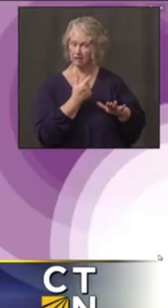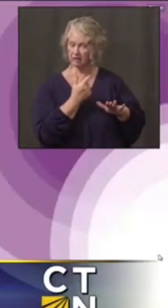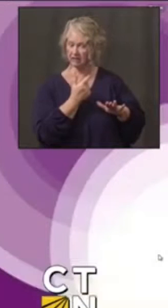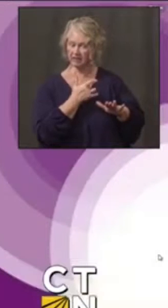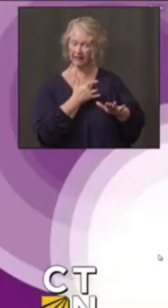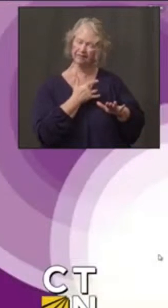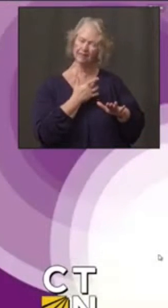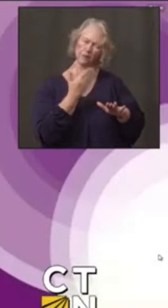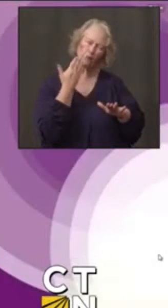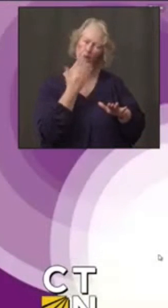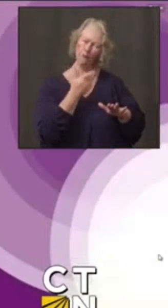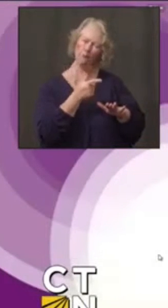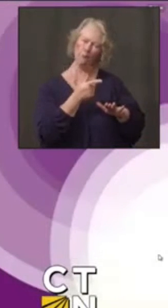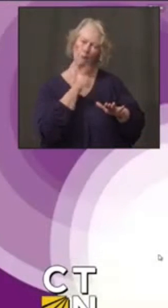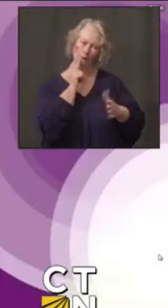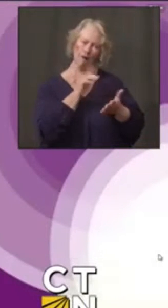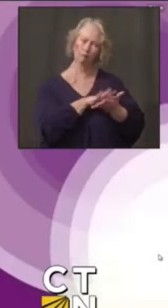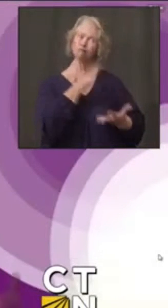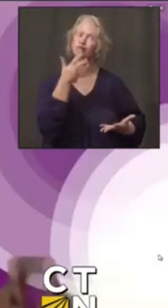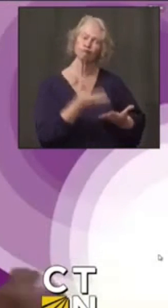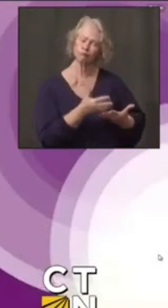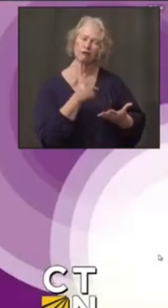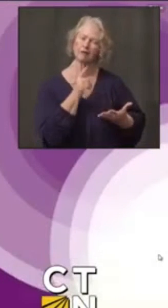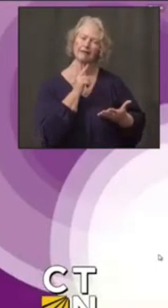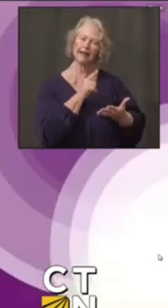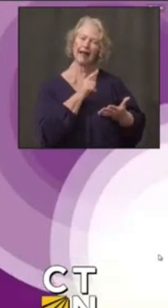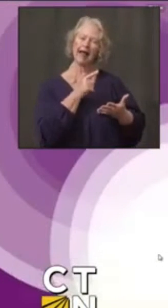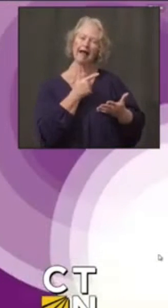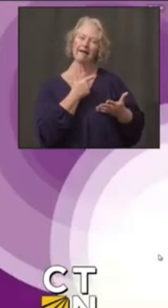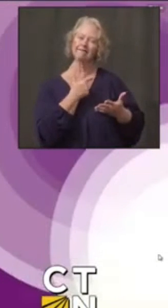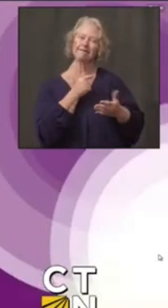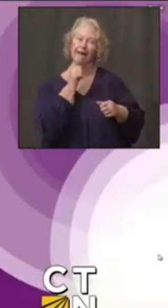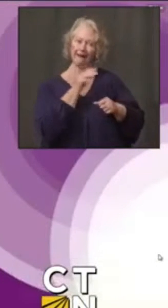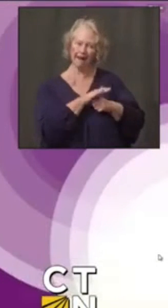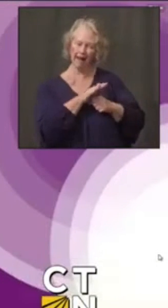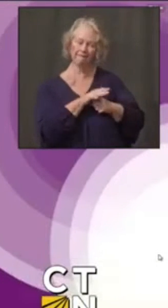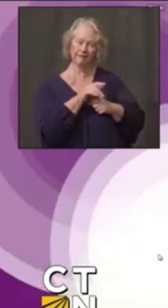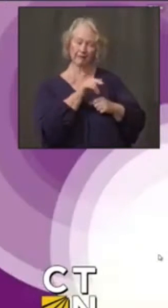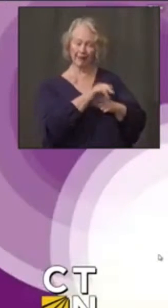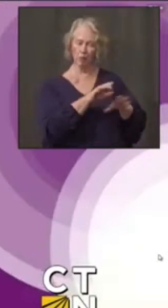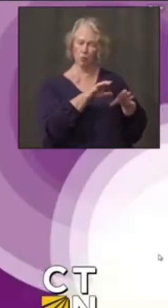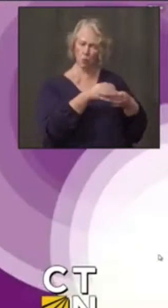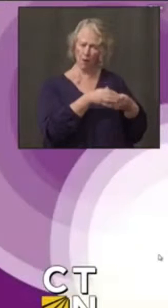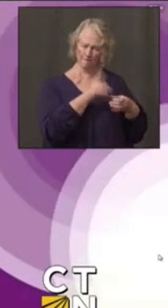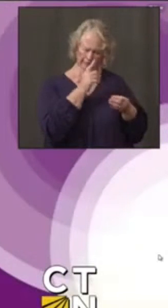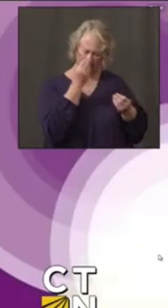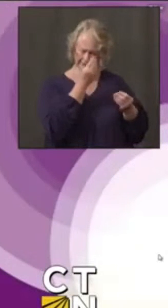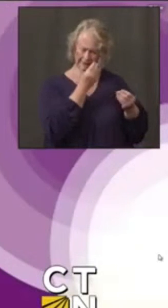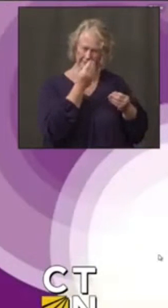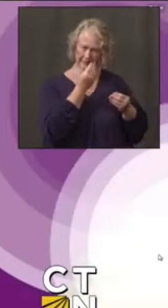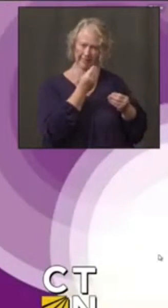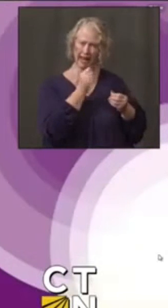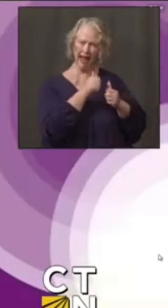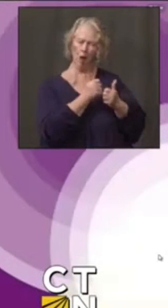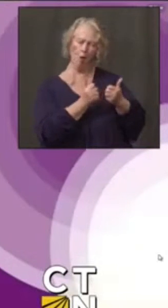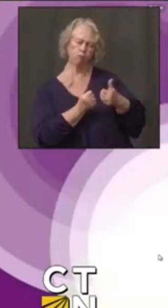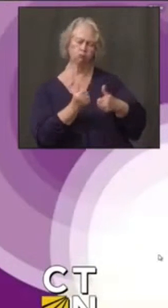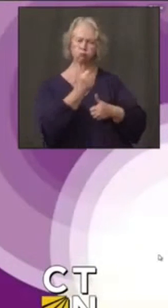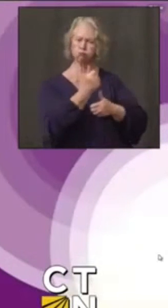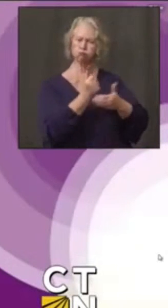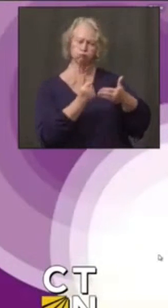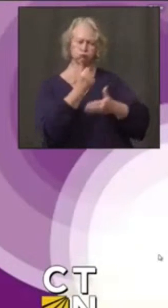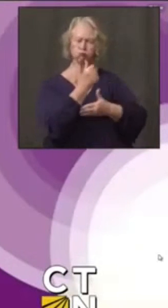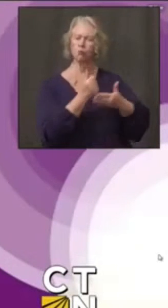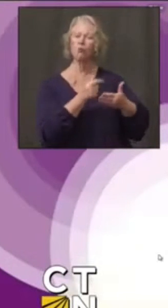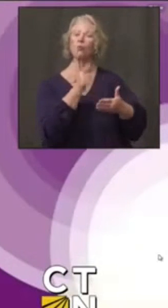is going to be less than the demand, this subcommittee will be responsible for creating a prioritization of who we will administer